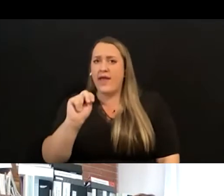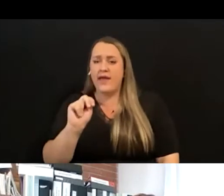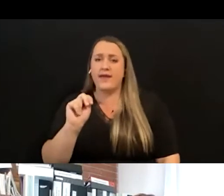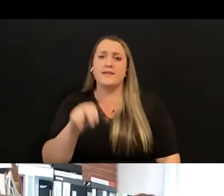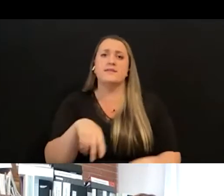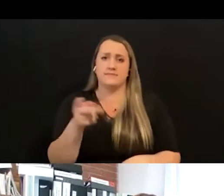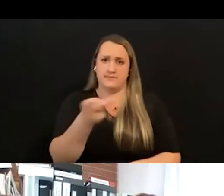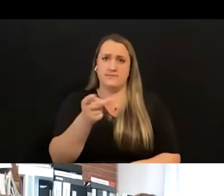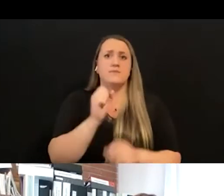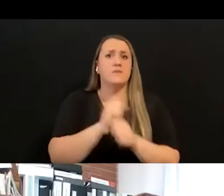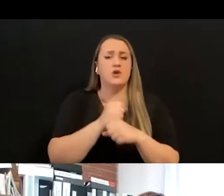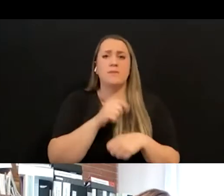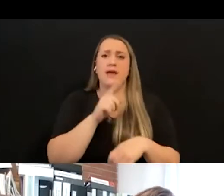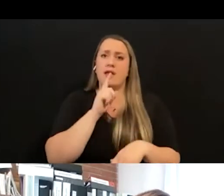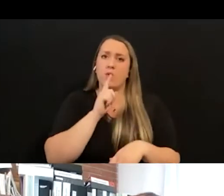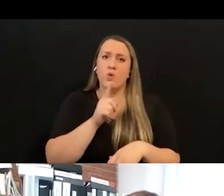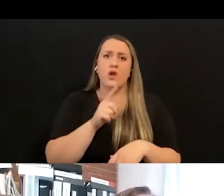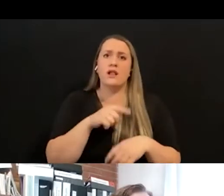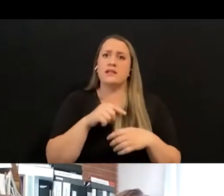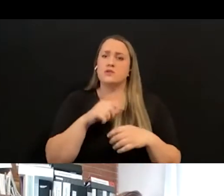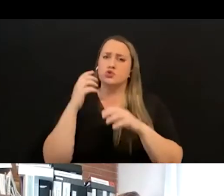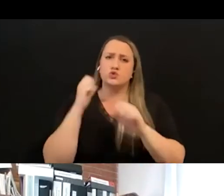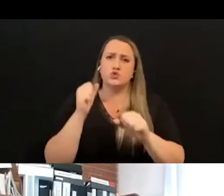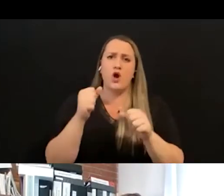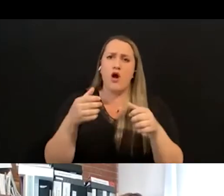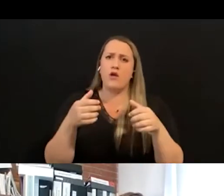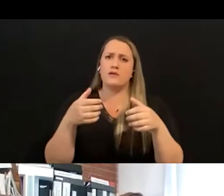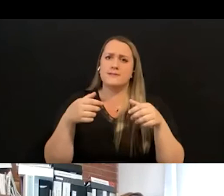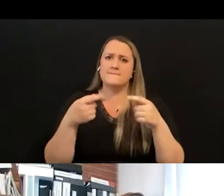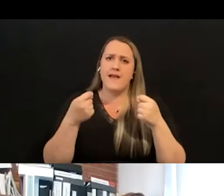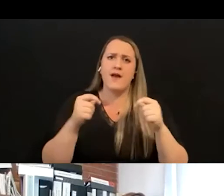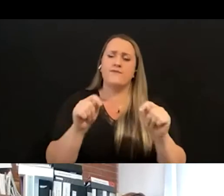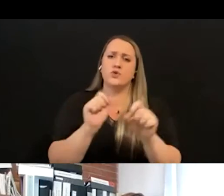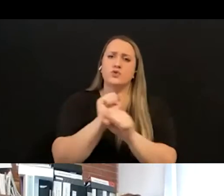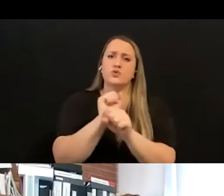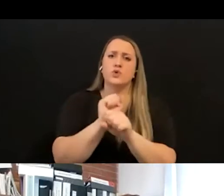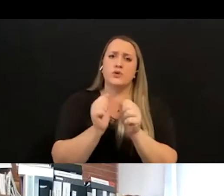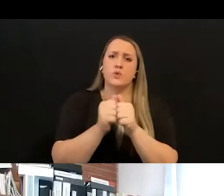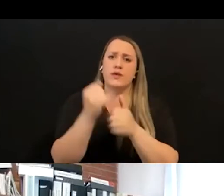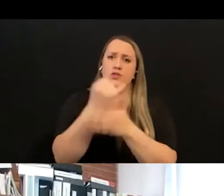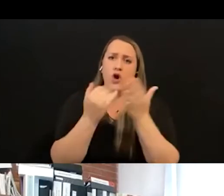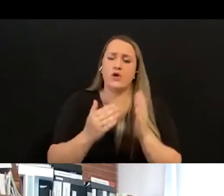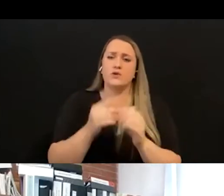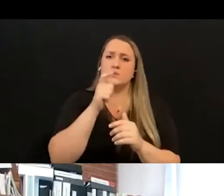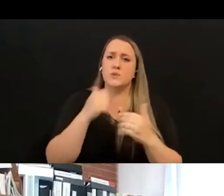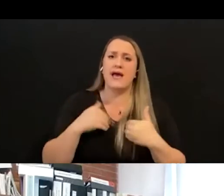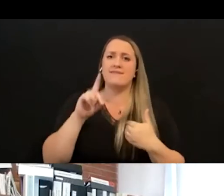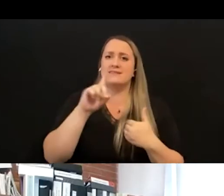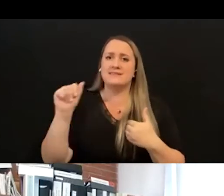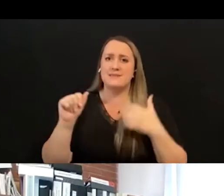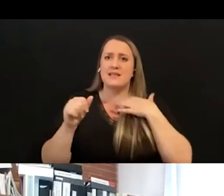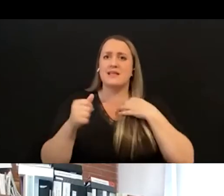made a very concerted effort to work with the artists with disabilities, to work with